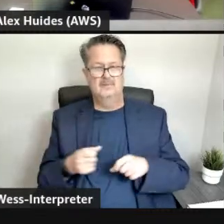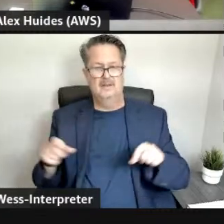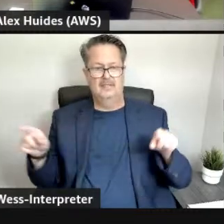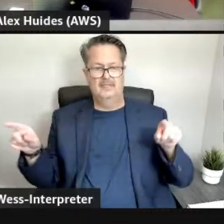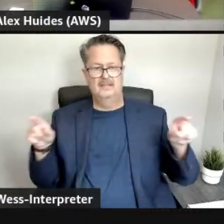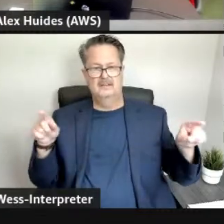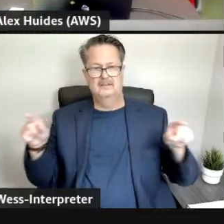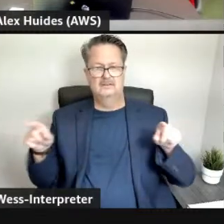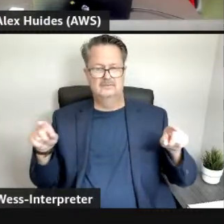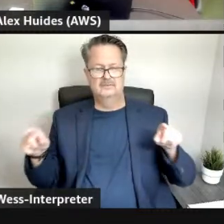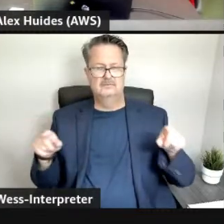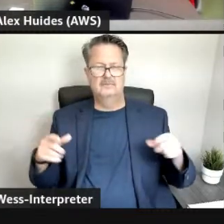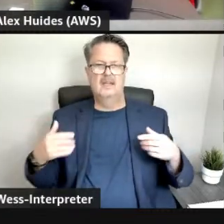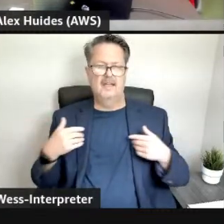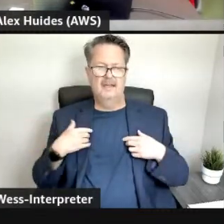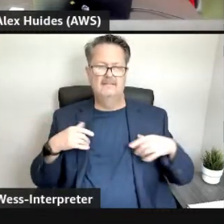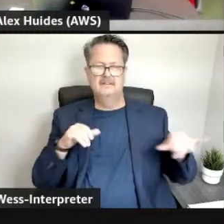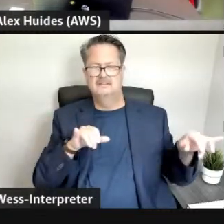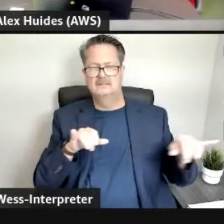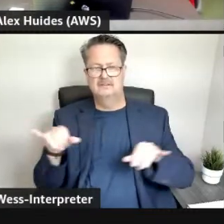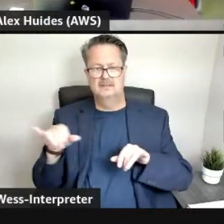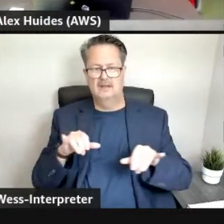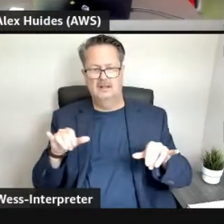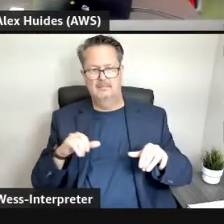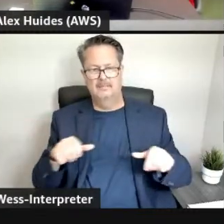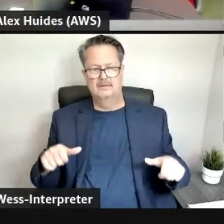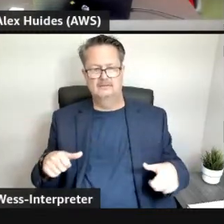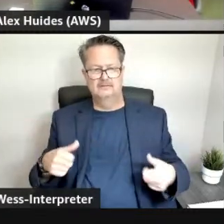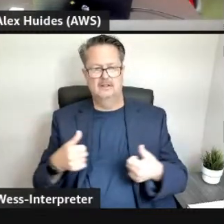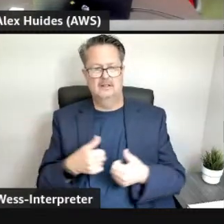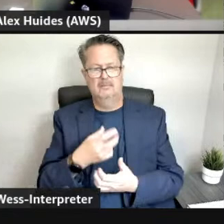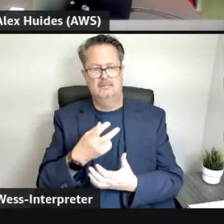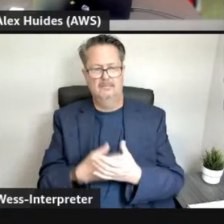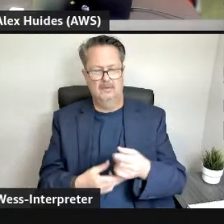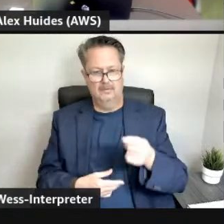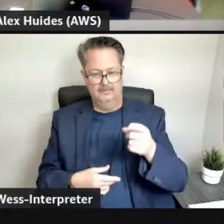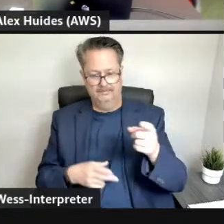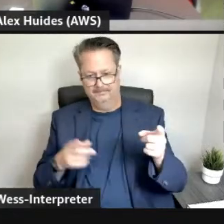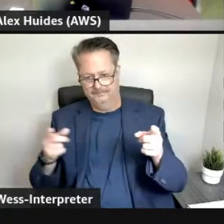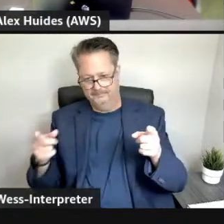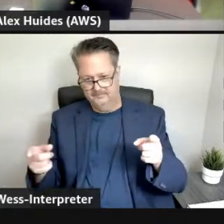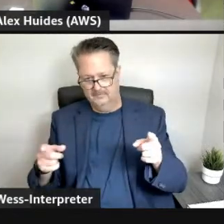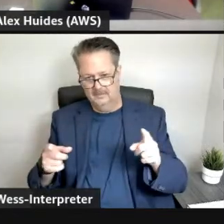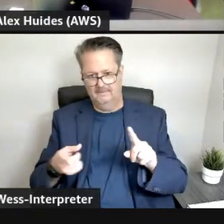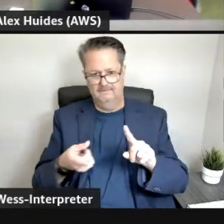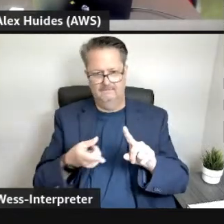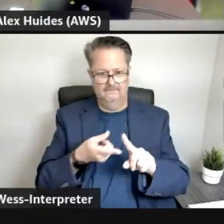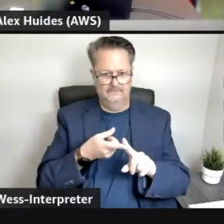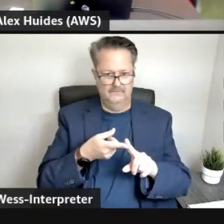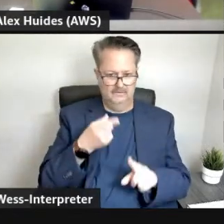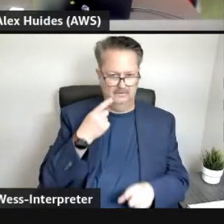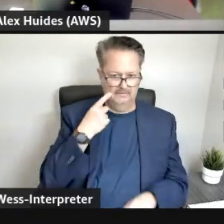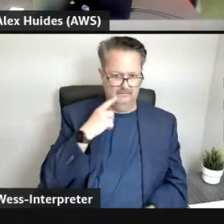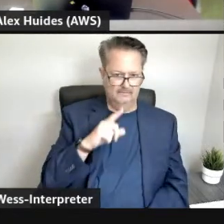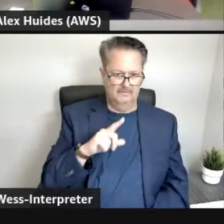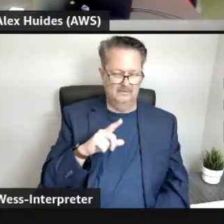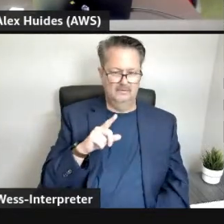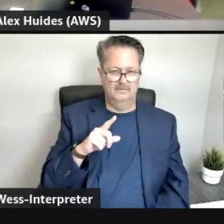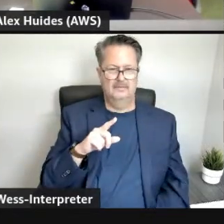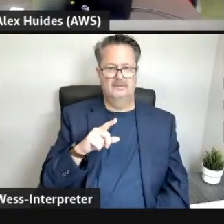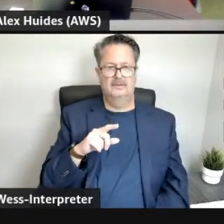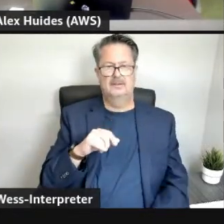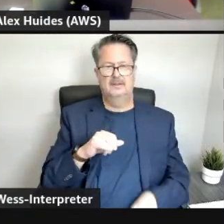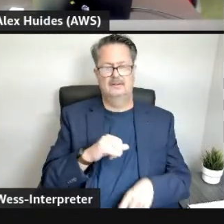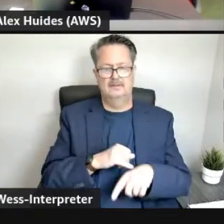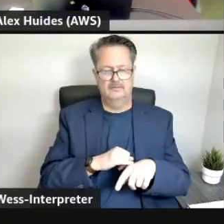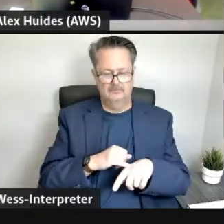is some common challenges to both of them. The first one is that neither for the ingress, neither for service meshes,